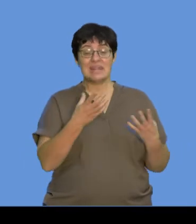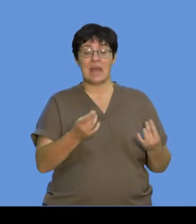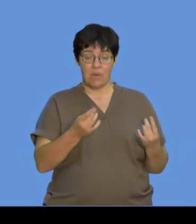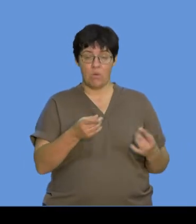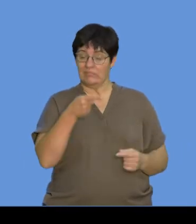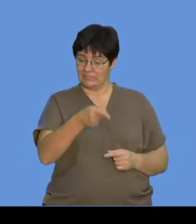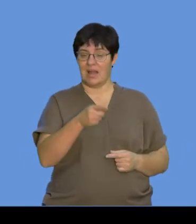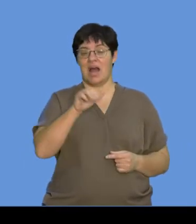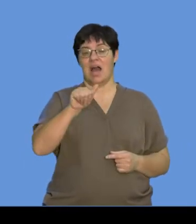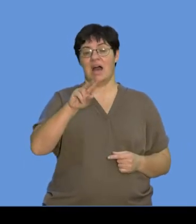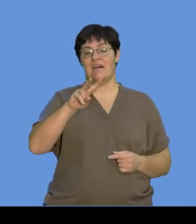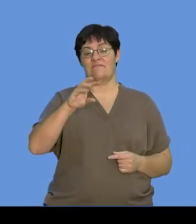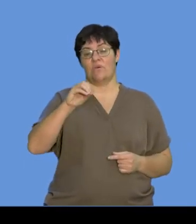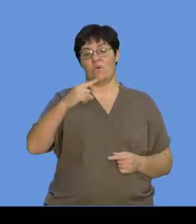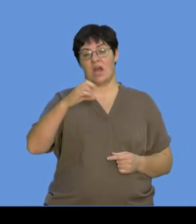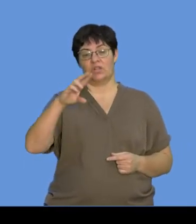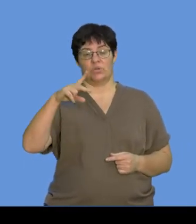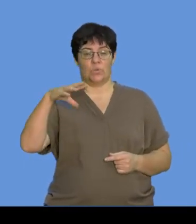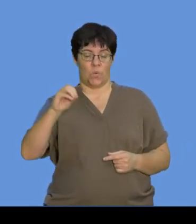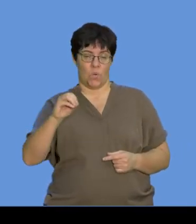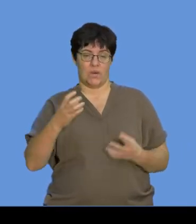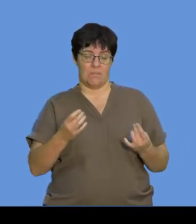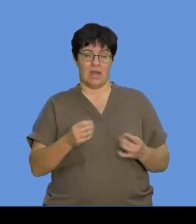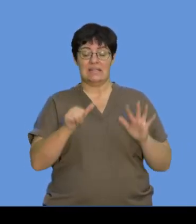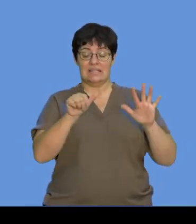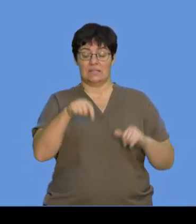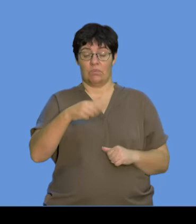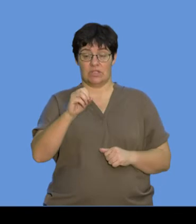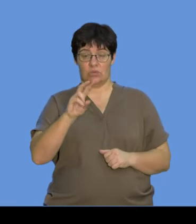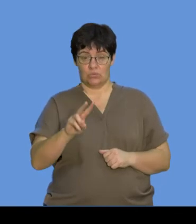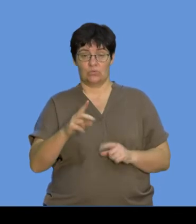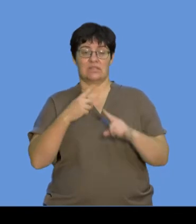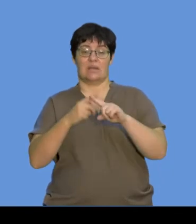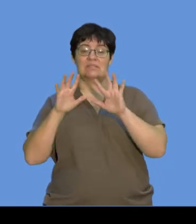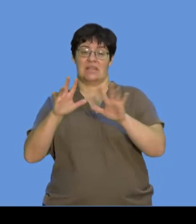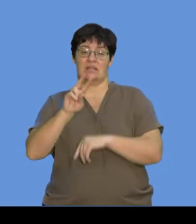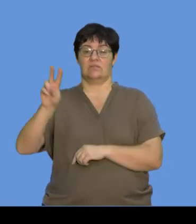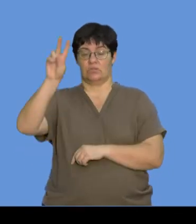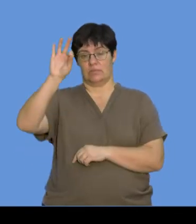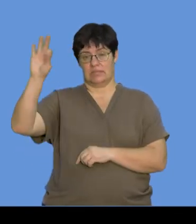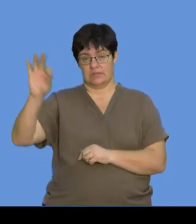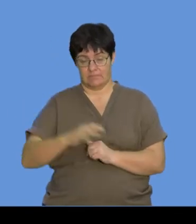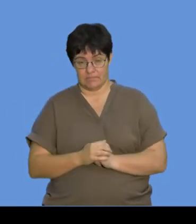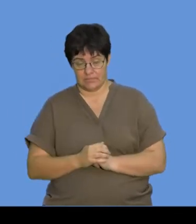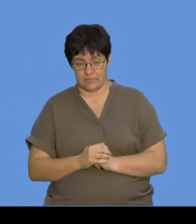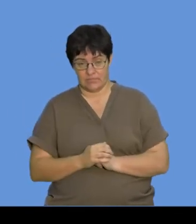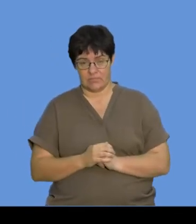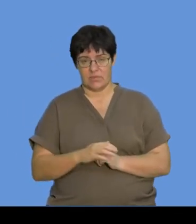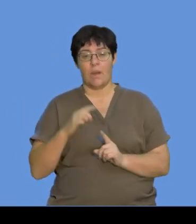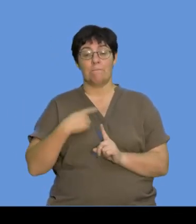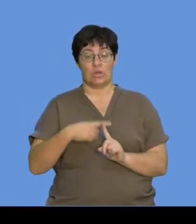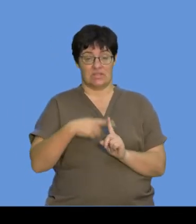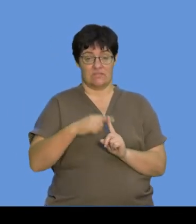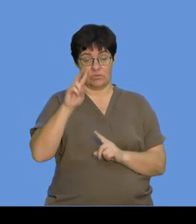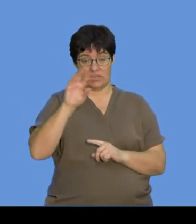and that number is the Avogadro number, Avogadro number 6,02 times 10 exponent